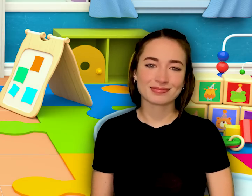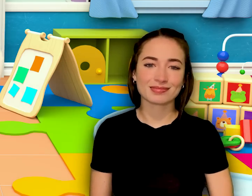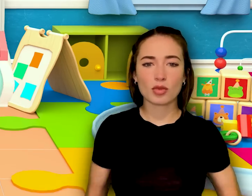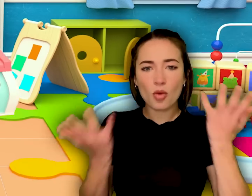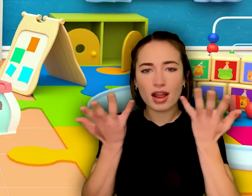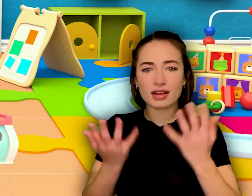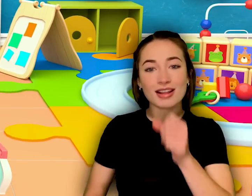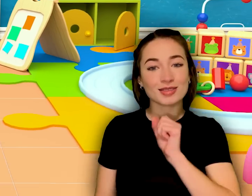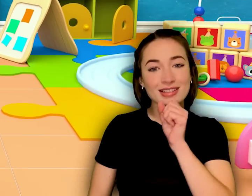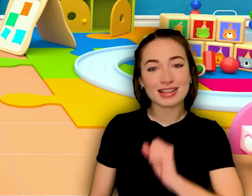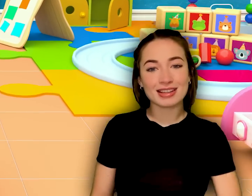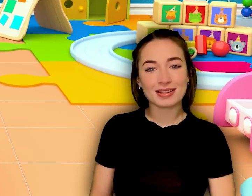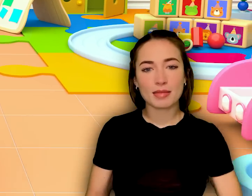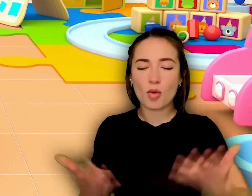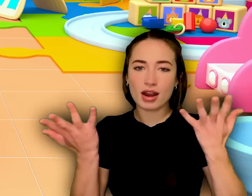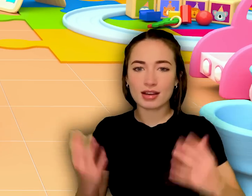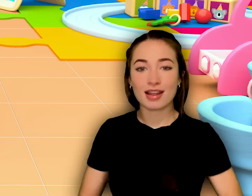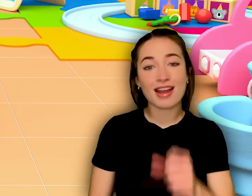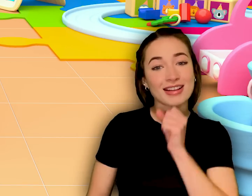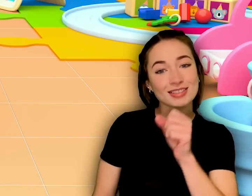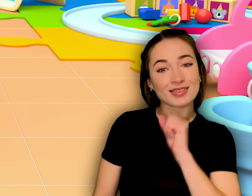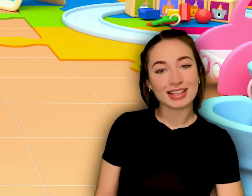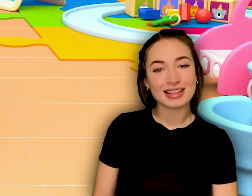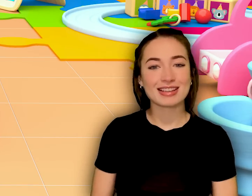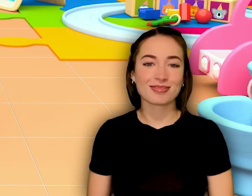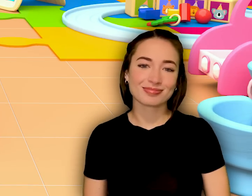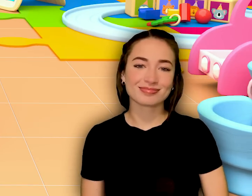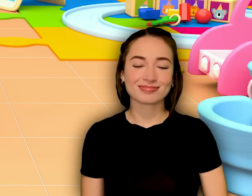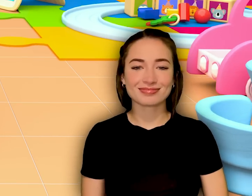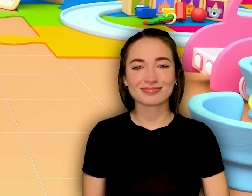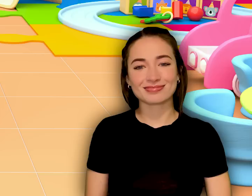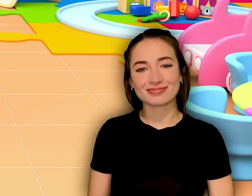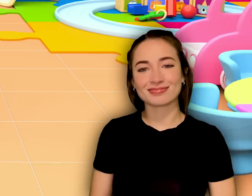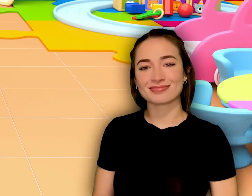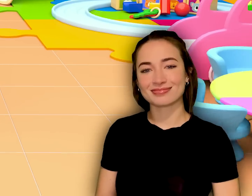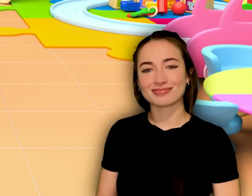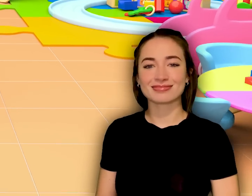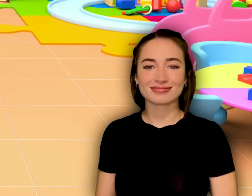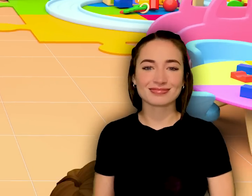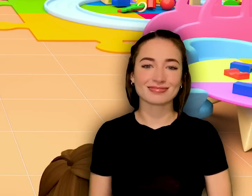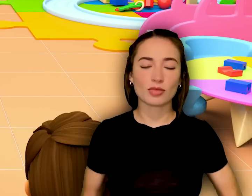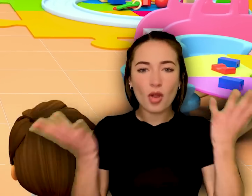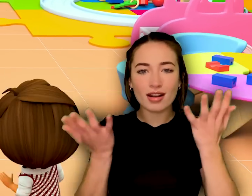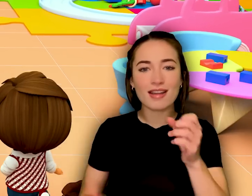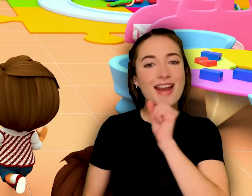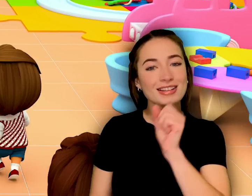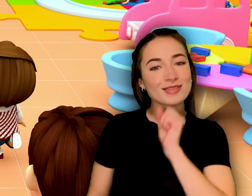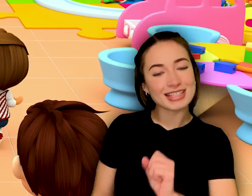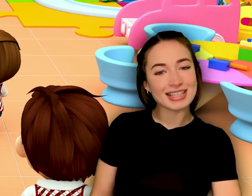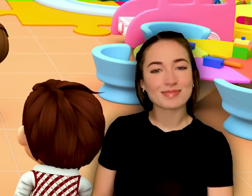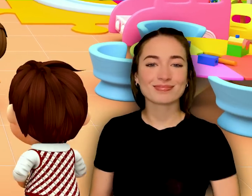cream what ice cream what ice cream